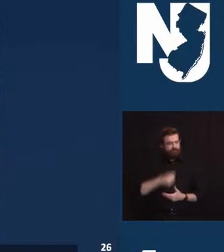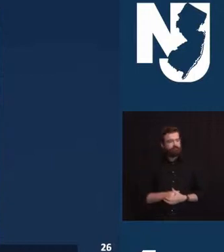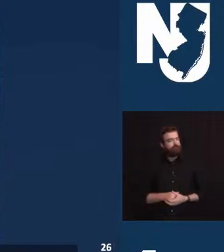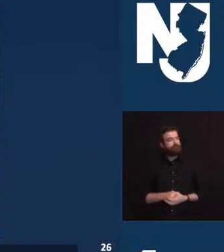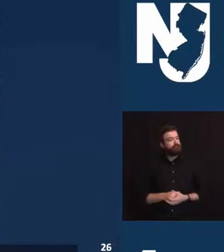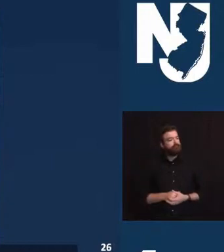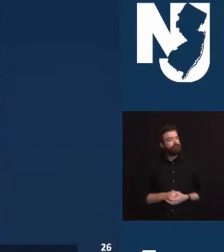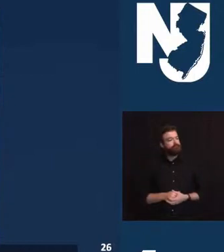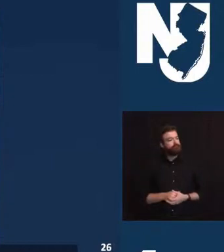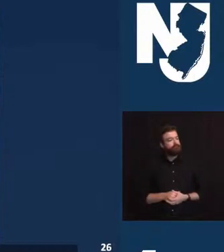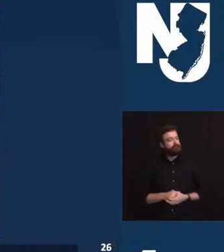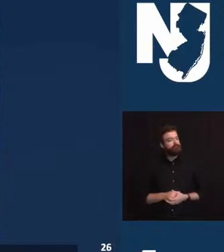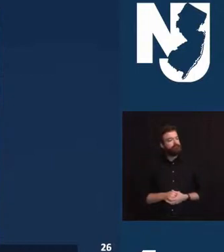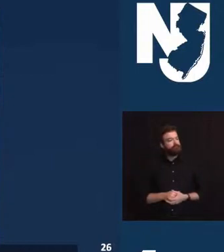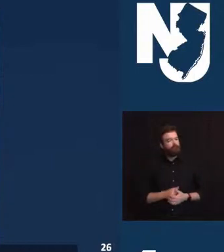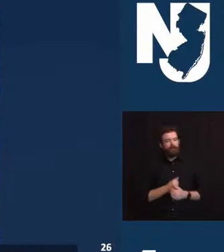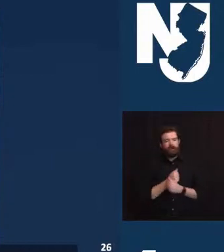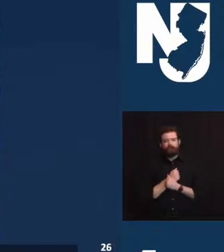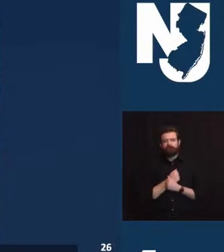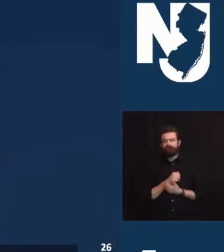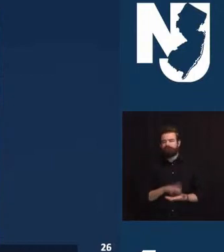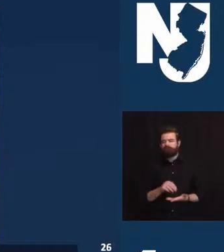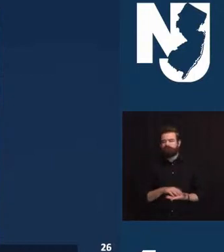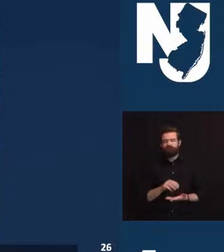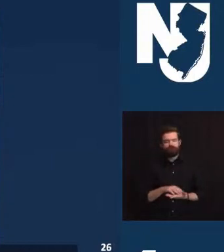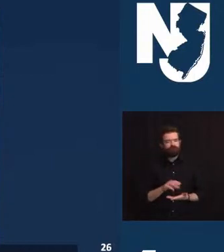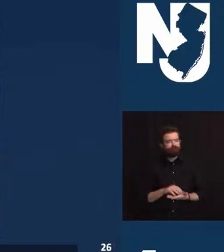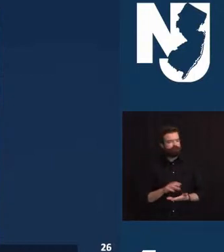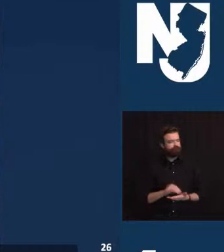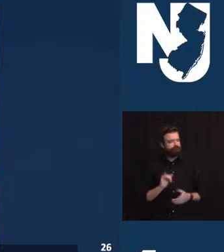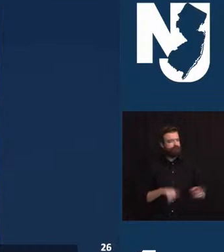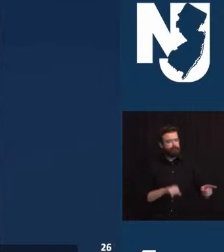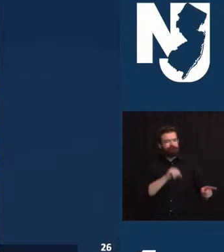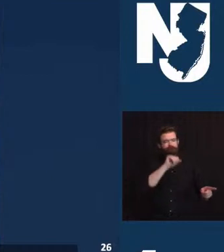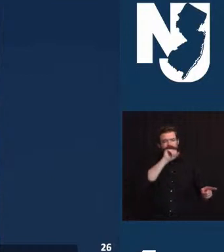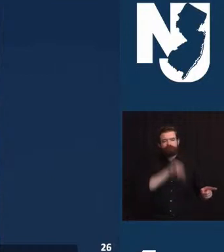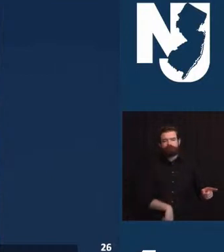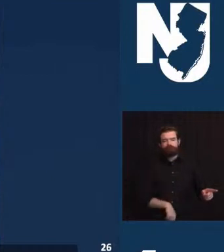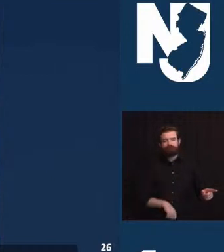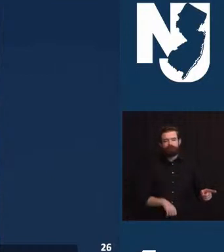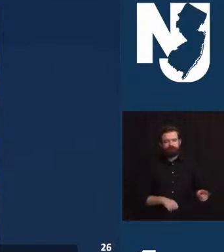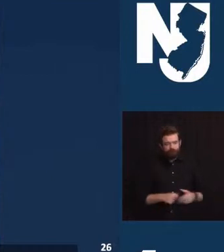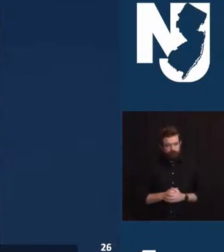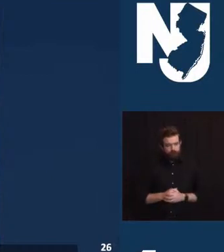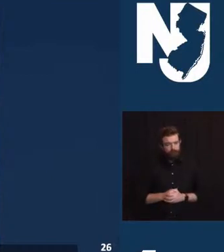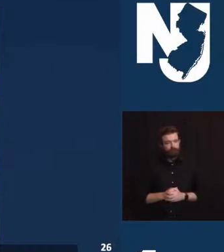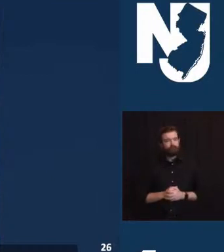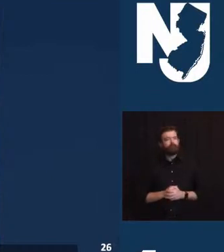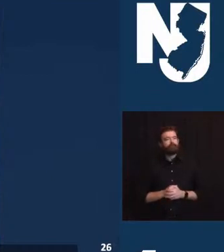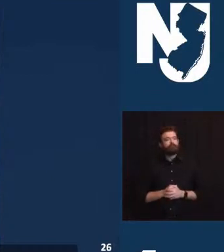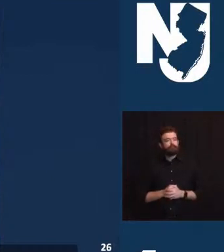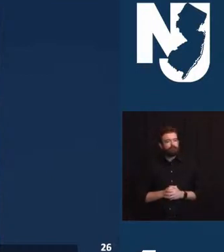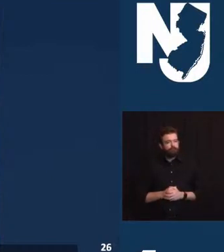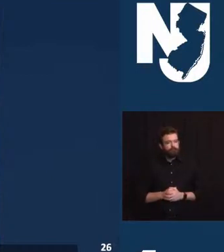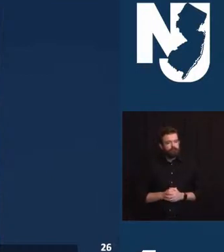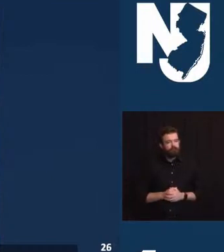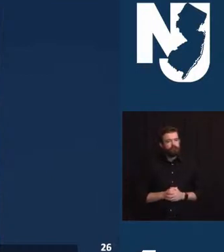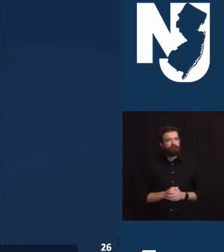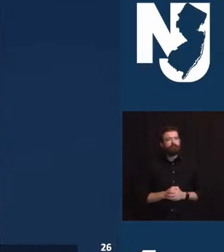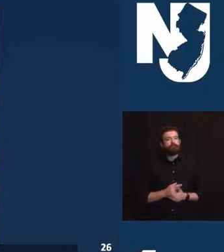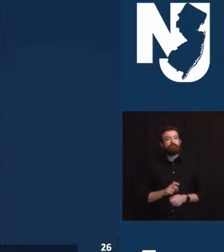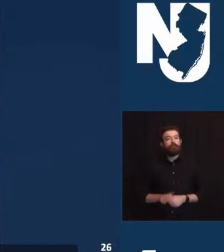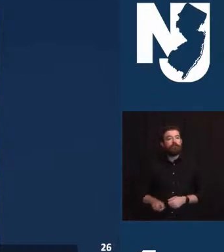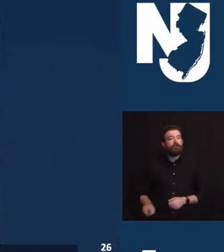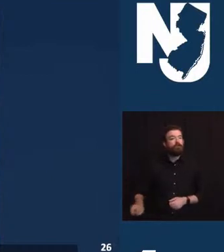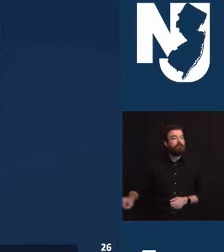Learning was Madhukar's other lifelong passion, and he gleaned everything he could from his frequent travels or from the numerous books